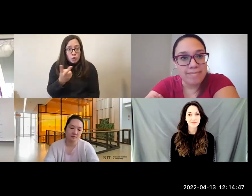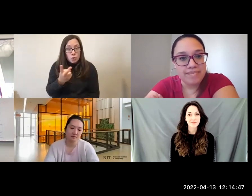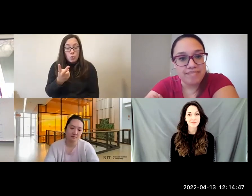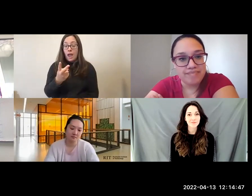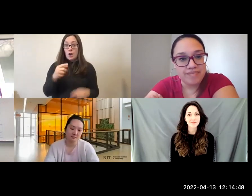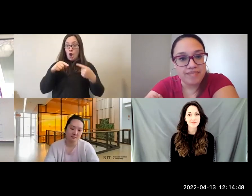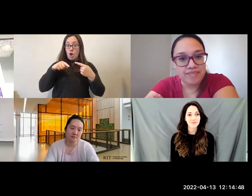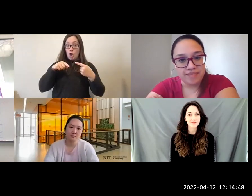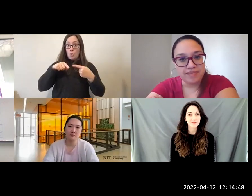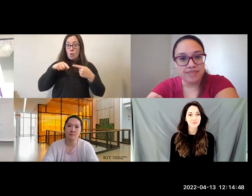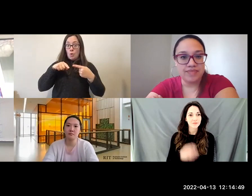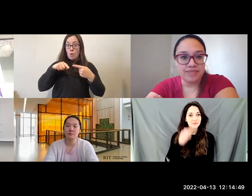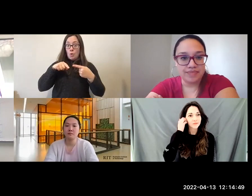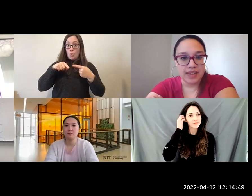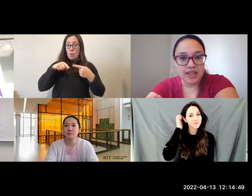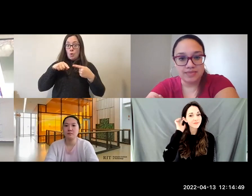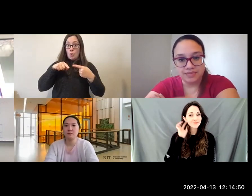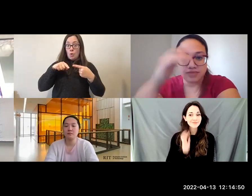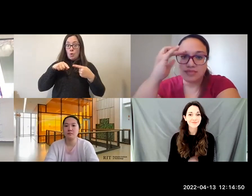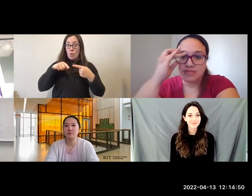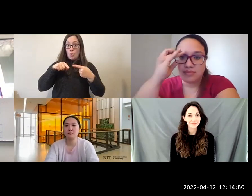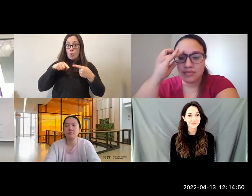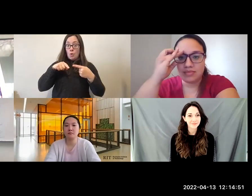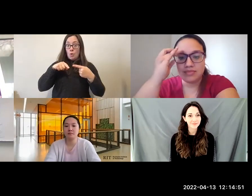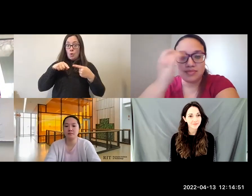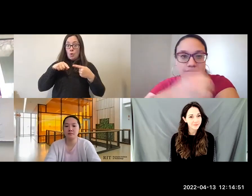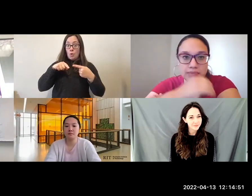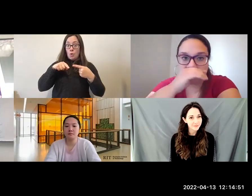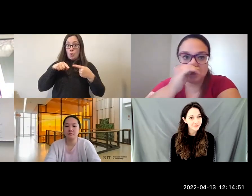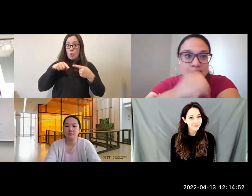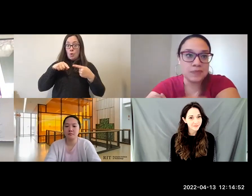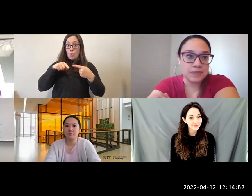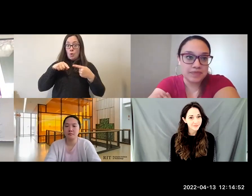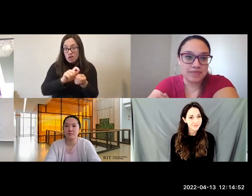grown over your lifetime, just kind of share, what that has meant.